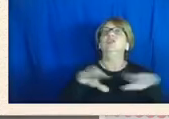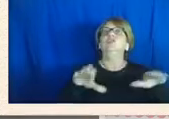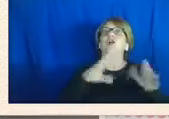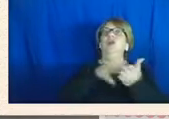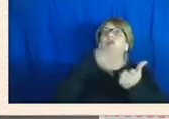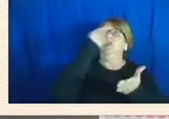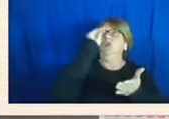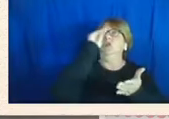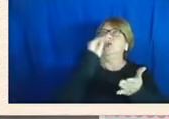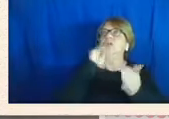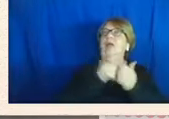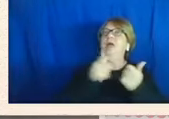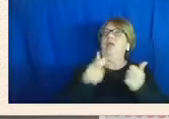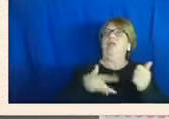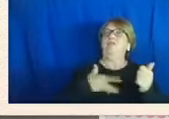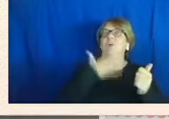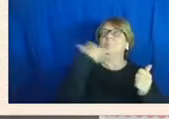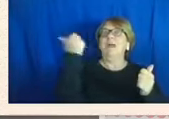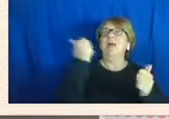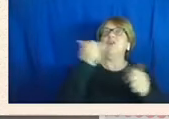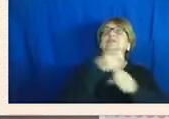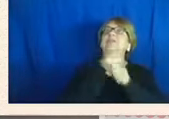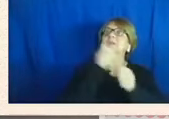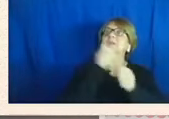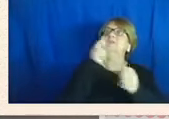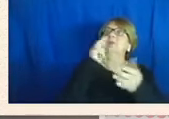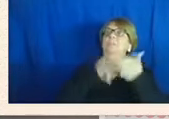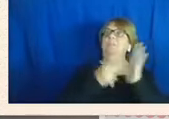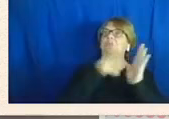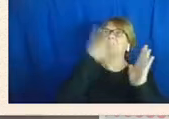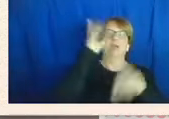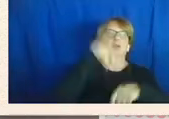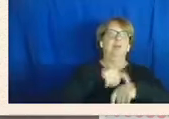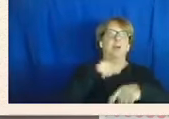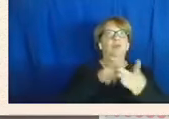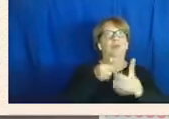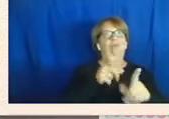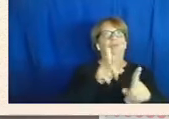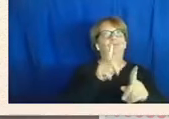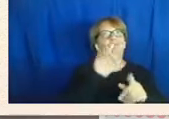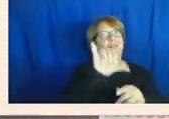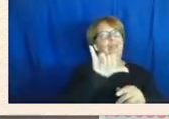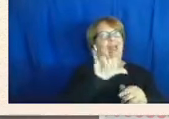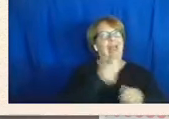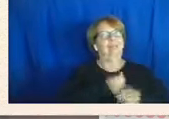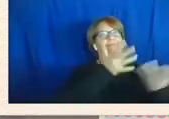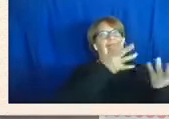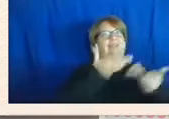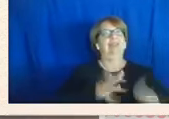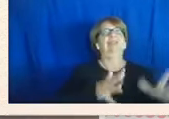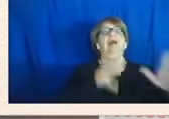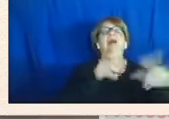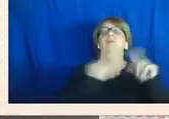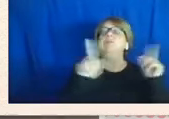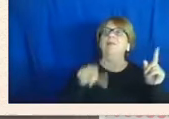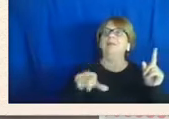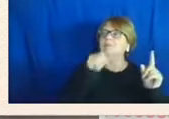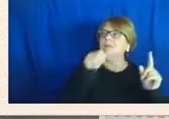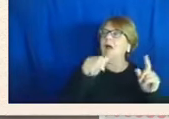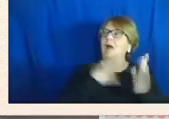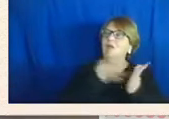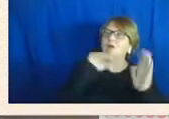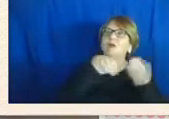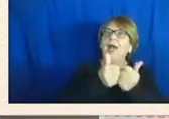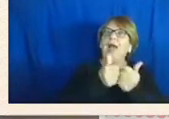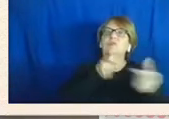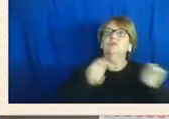and receive meaningful parent time is through that expression of anxiety. But they haven't actually learned how to cope with it. So we really need to break this